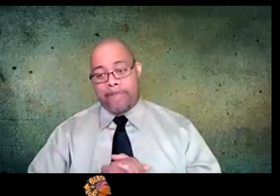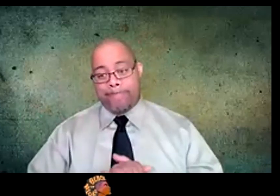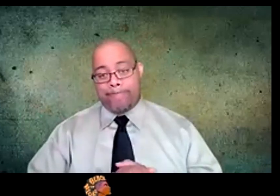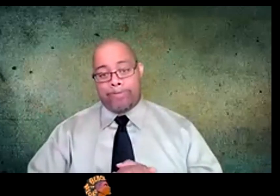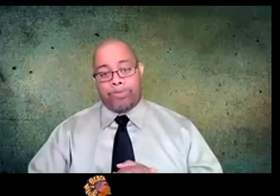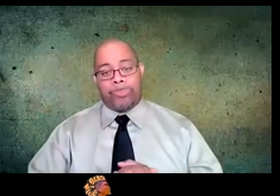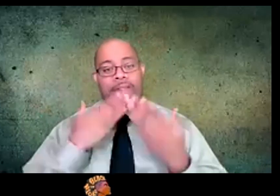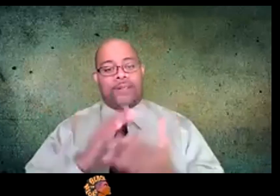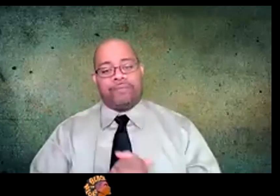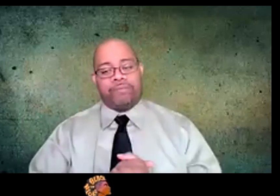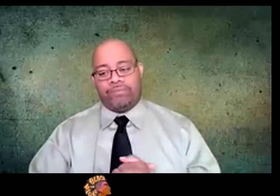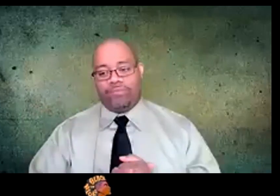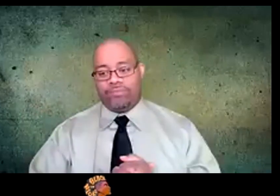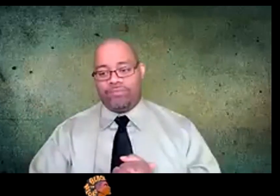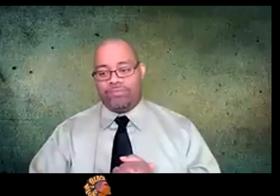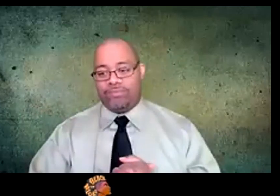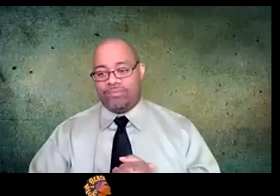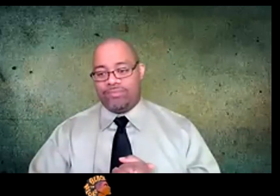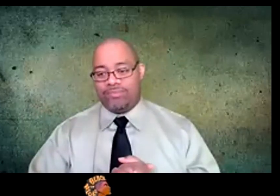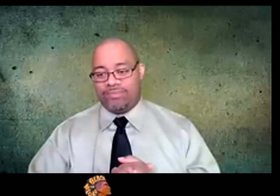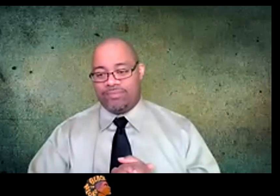Thank you. So let me go back a little bit.